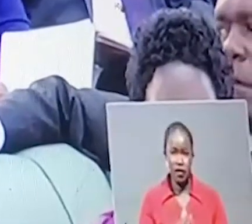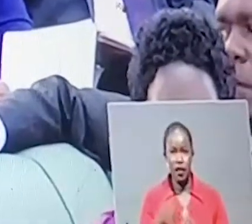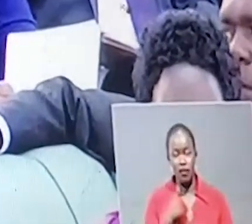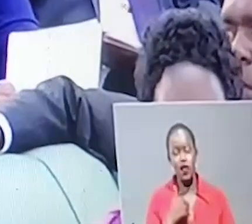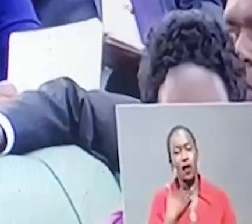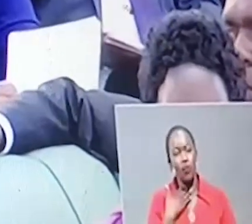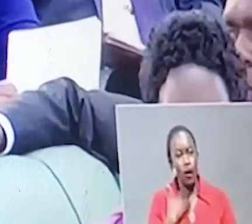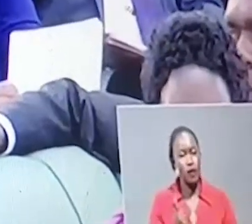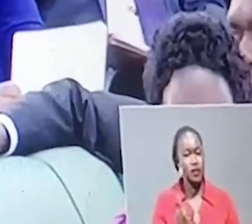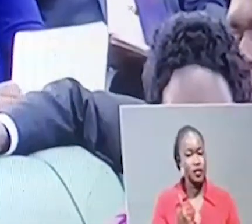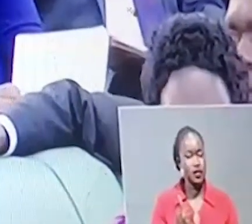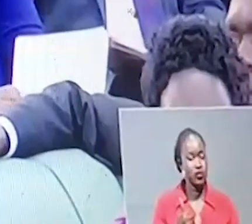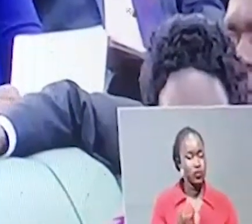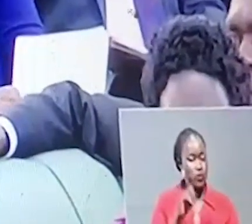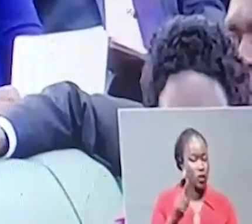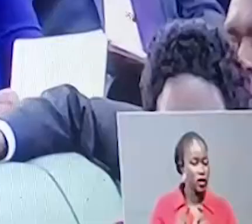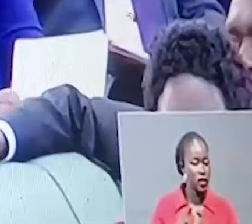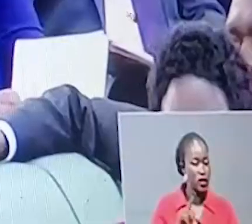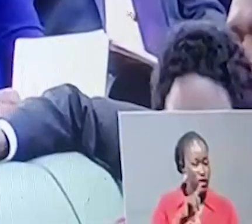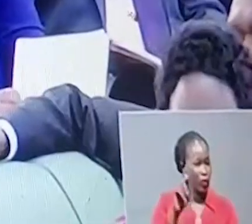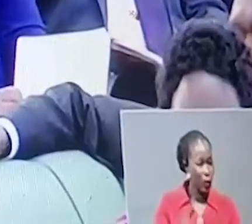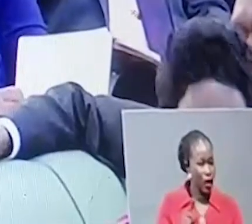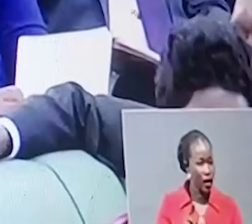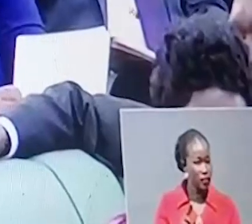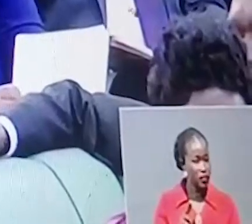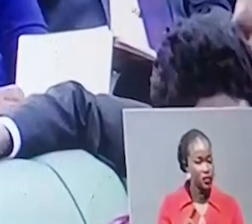to inquire from you